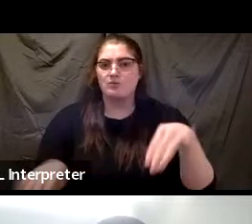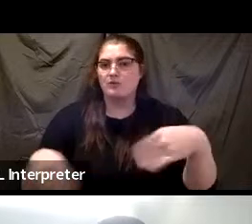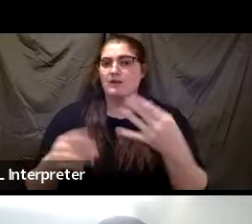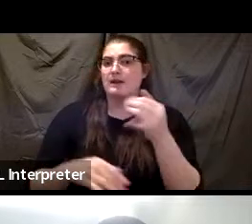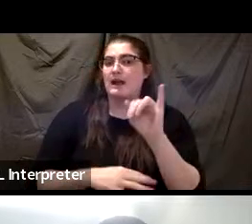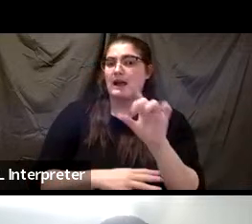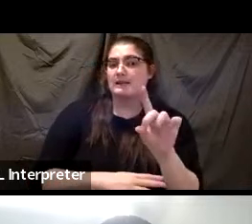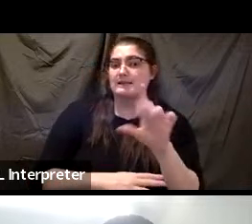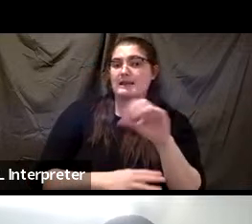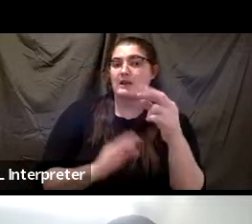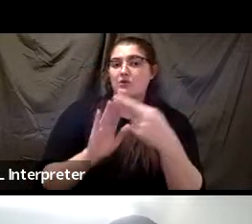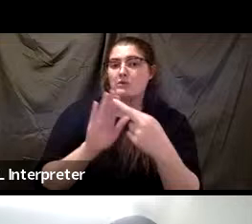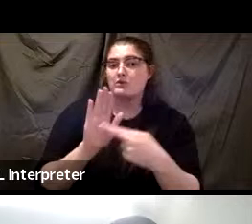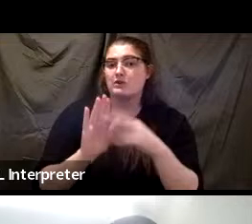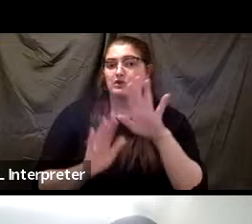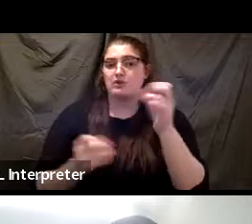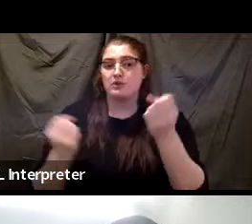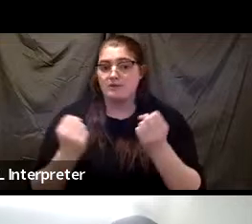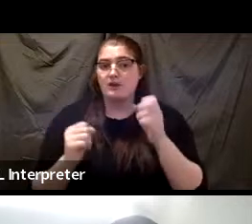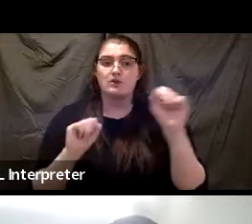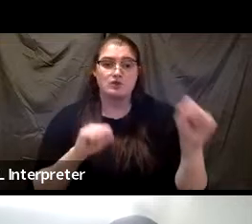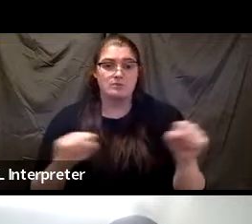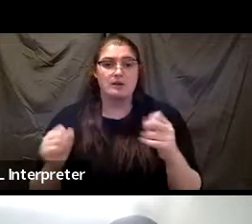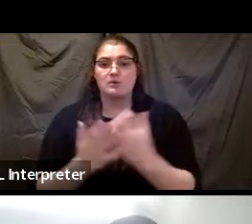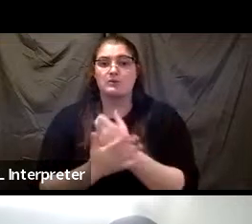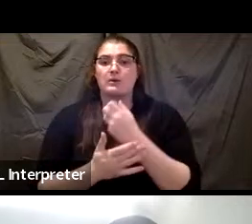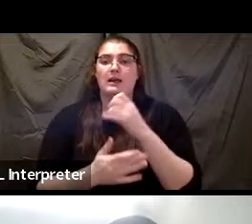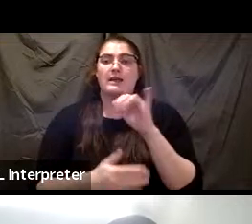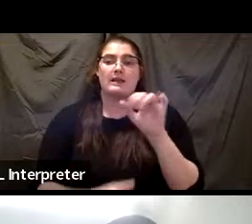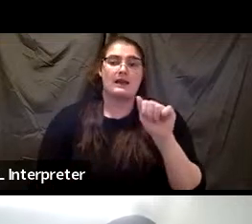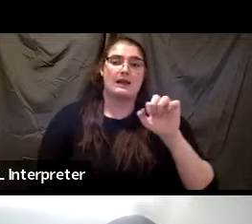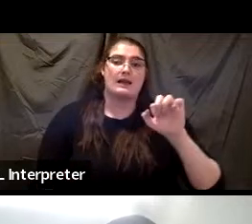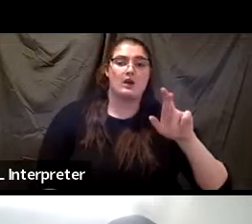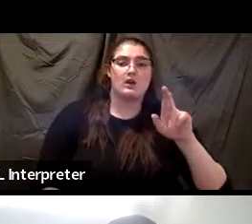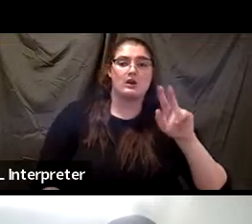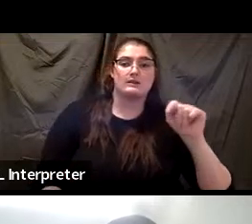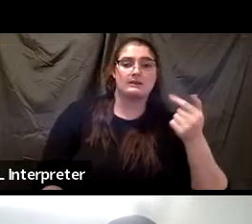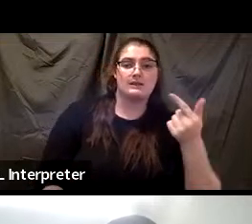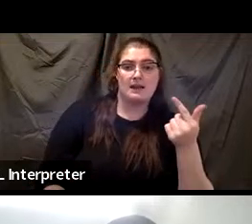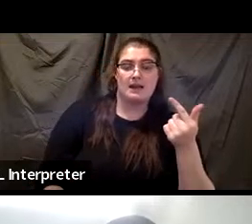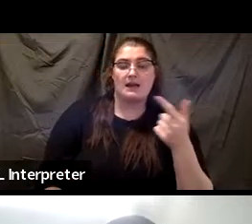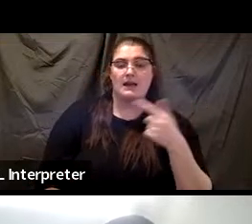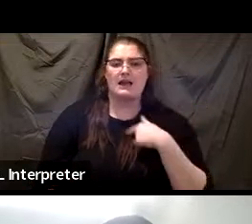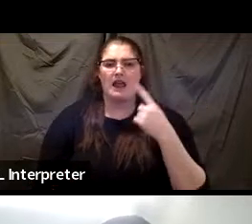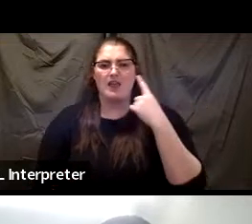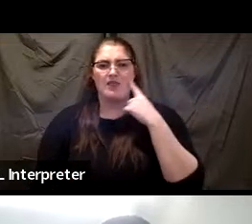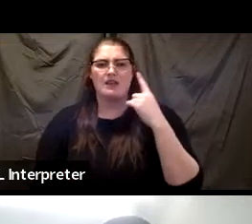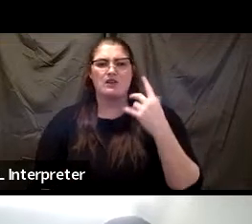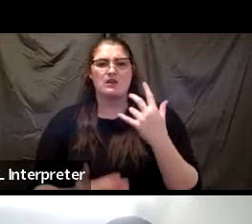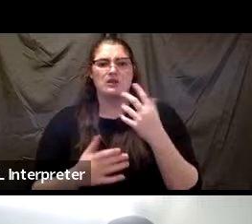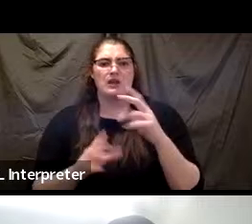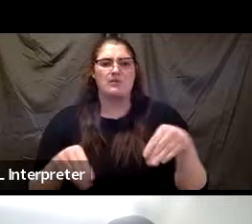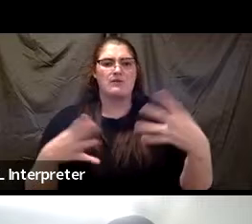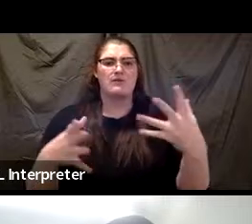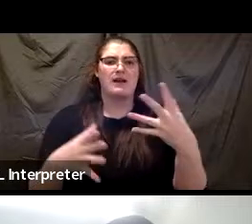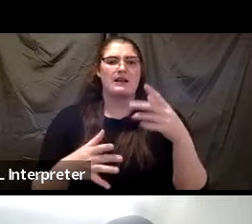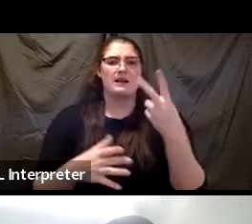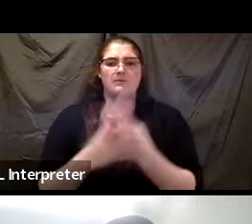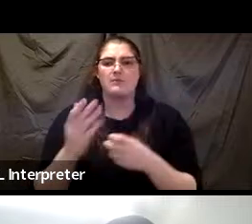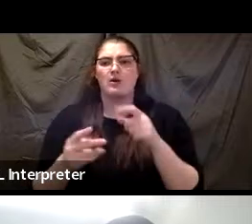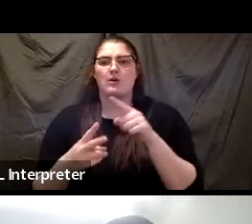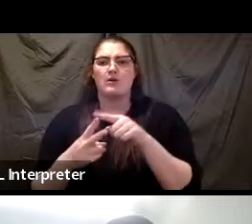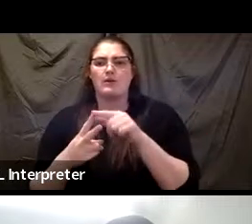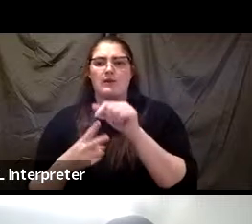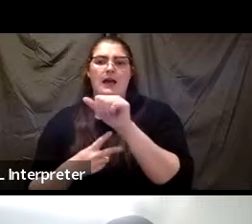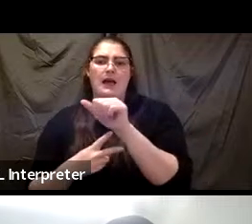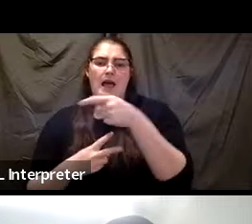registration to your vehicle, and you should be able to get that air tag. I believe they're giving out both the Apple AirTags and the Tile, and they're